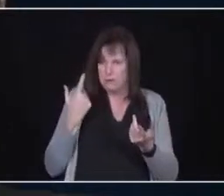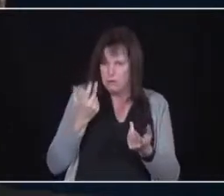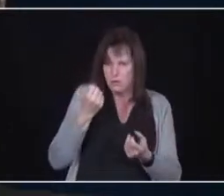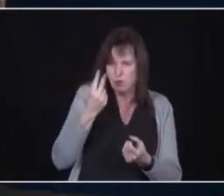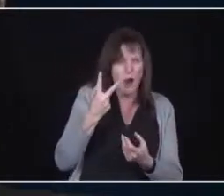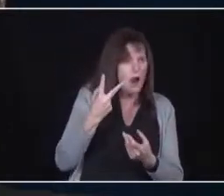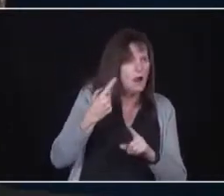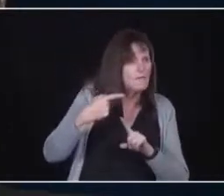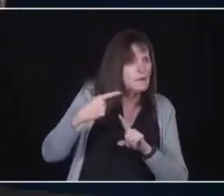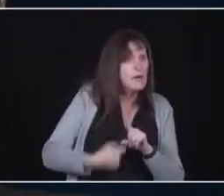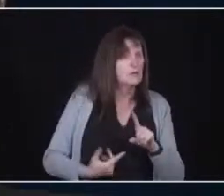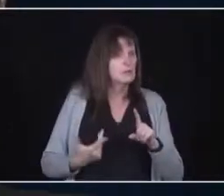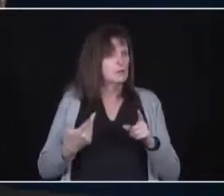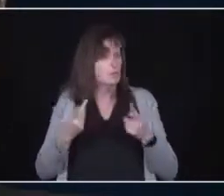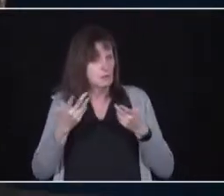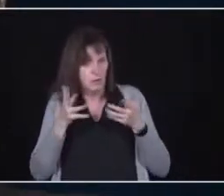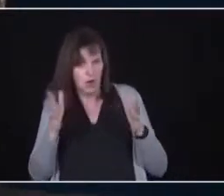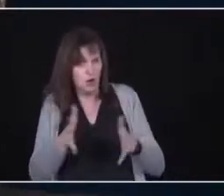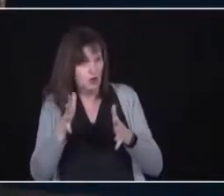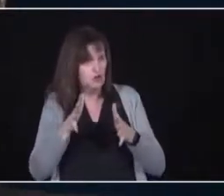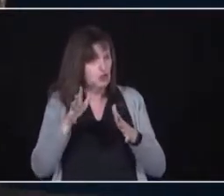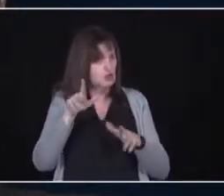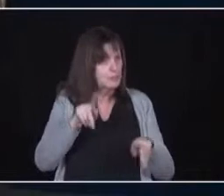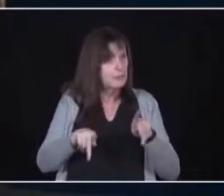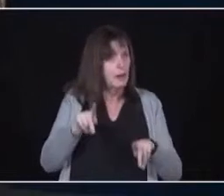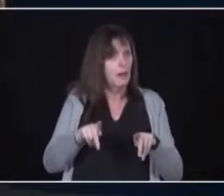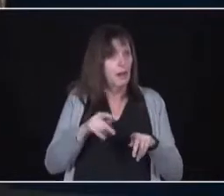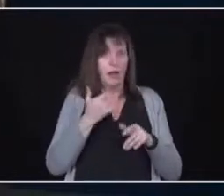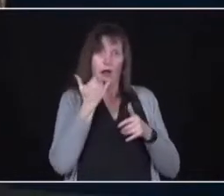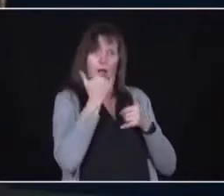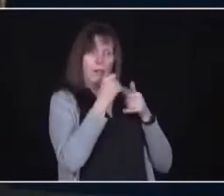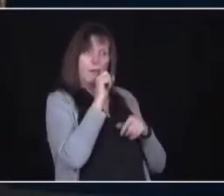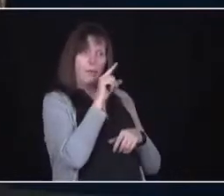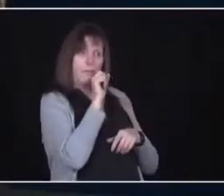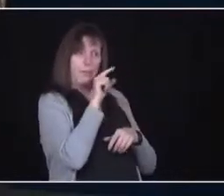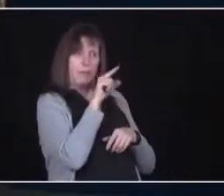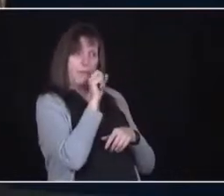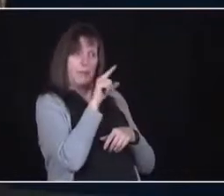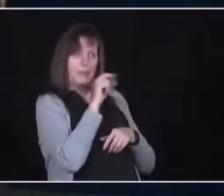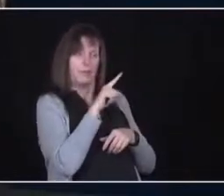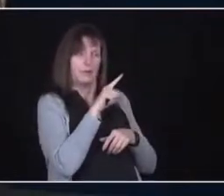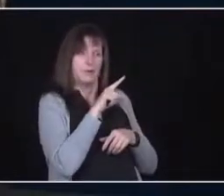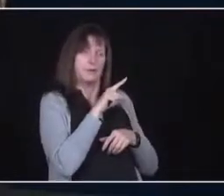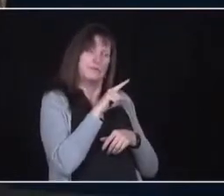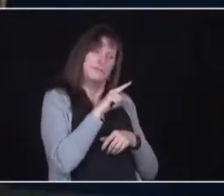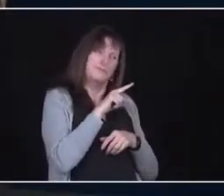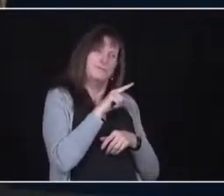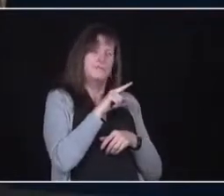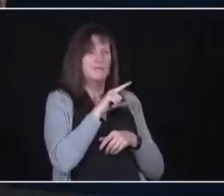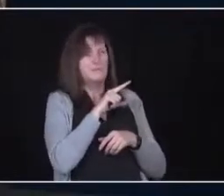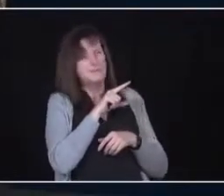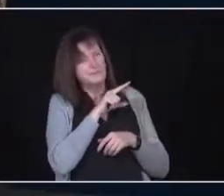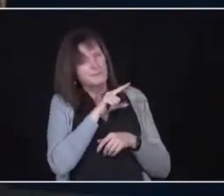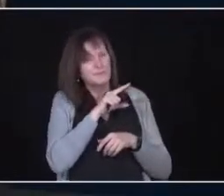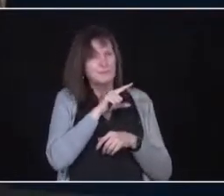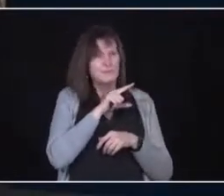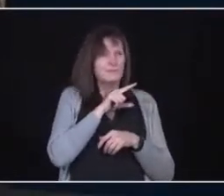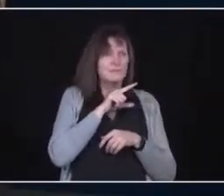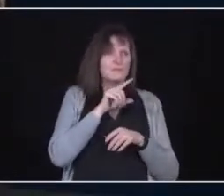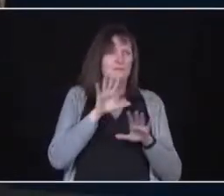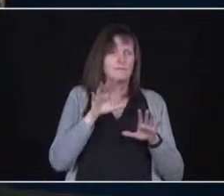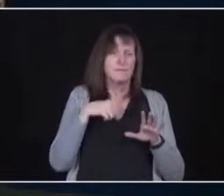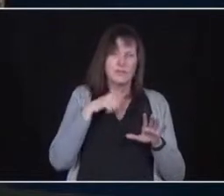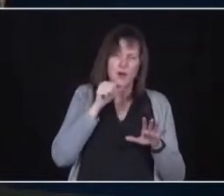encourage people to inundate the bylaw enforcement or police departments with calls,